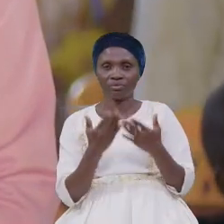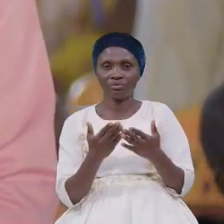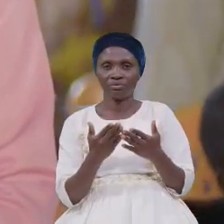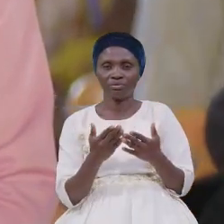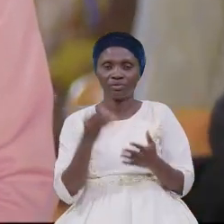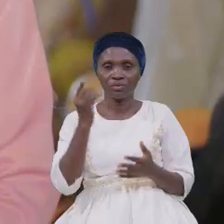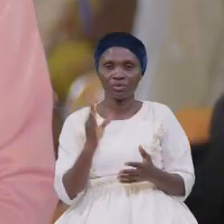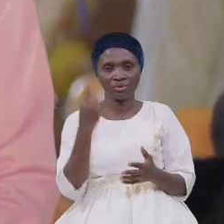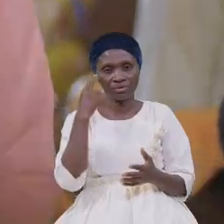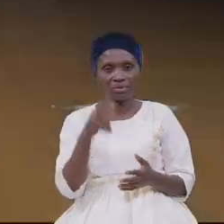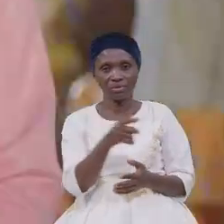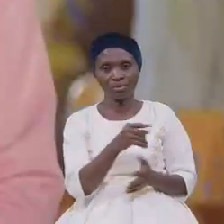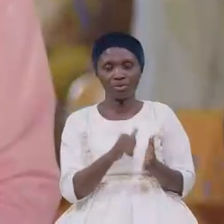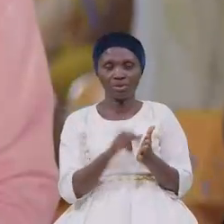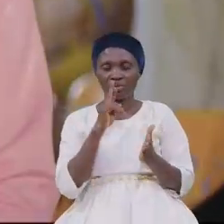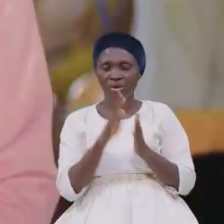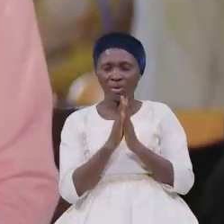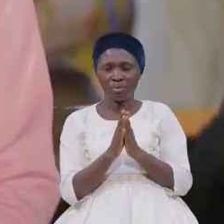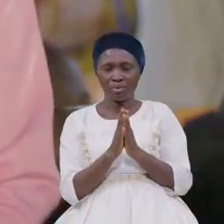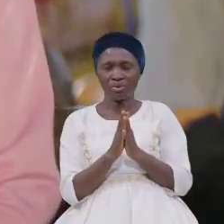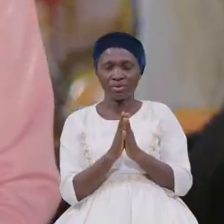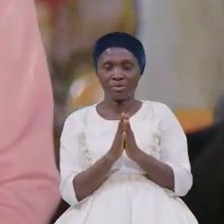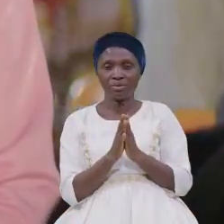You will not miss your miracle tonight.